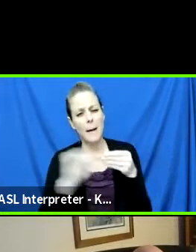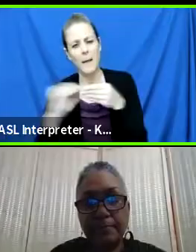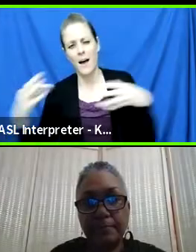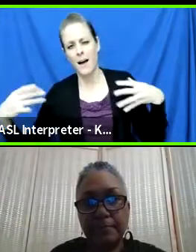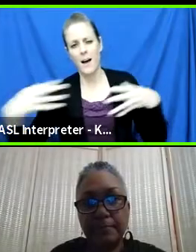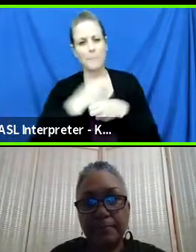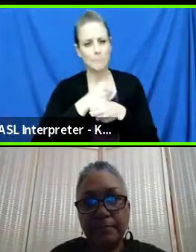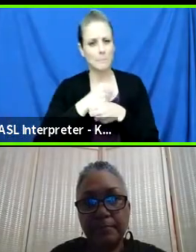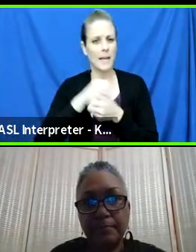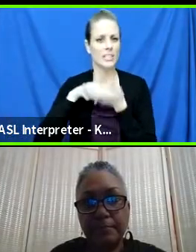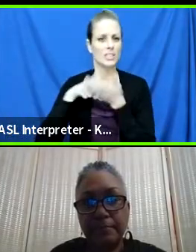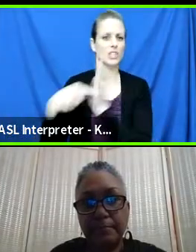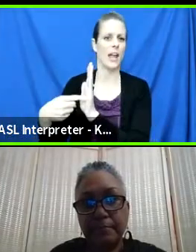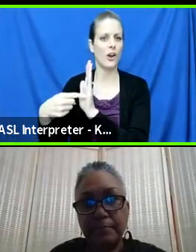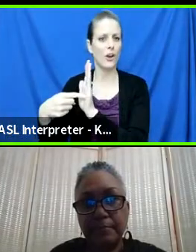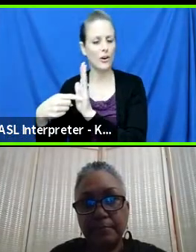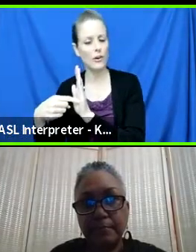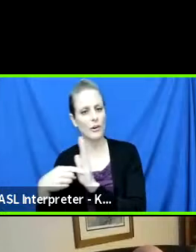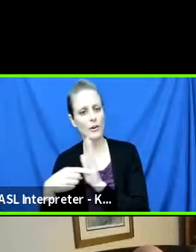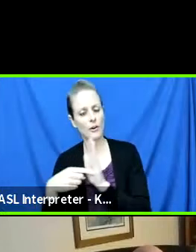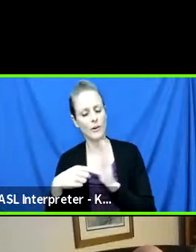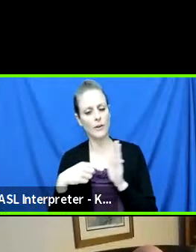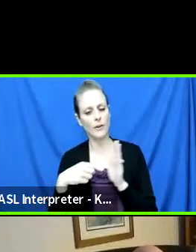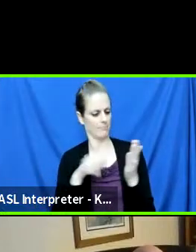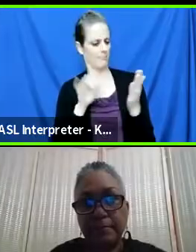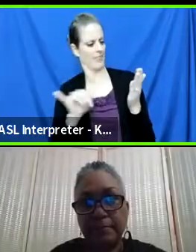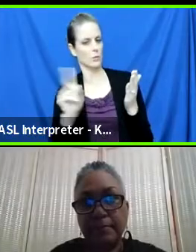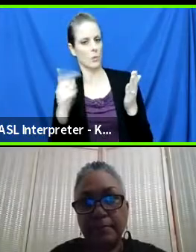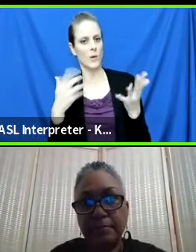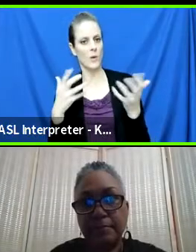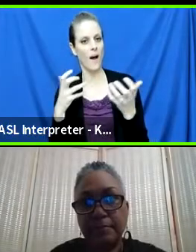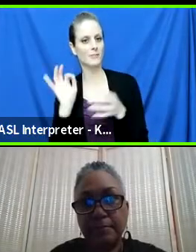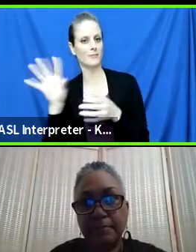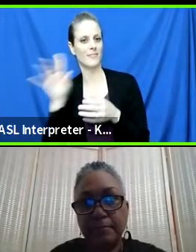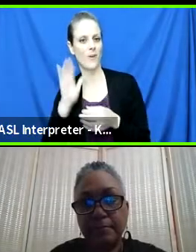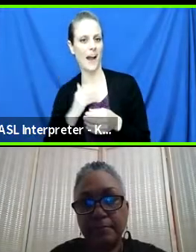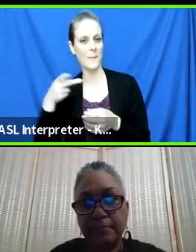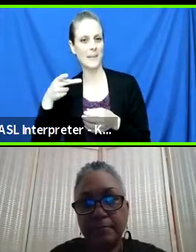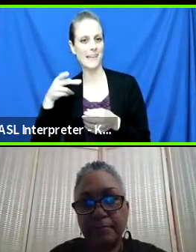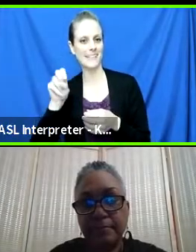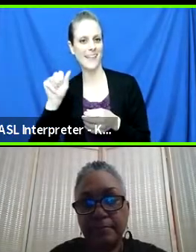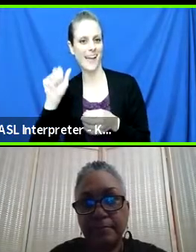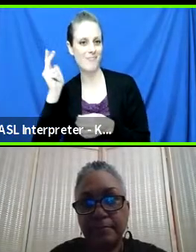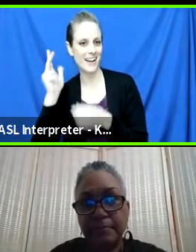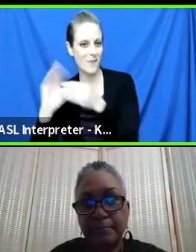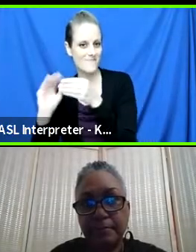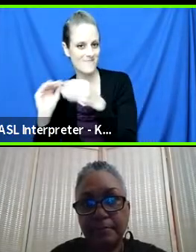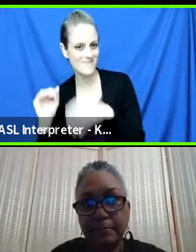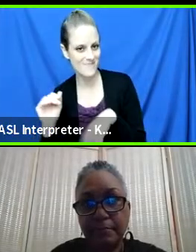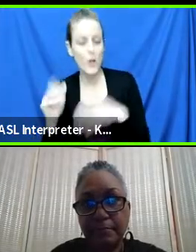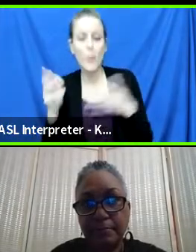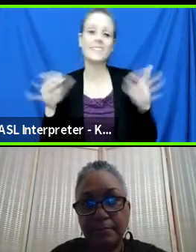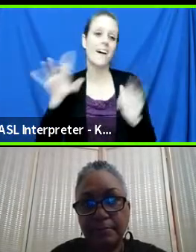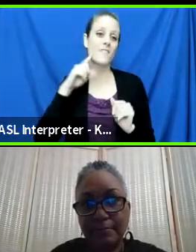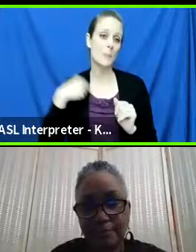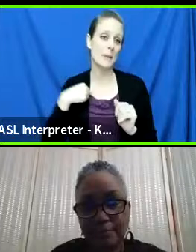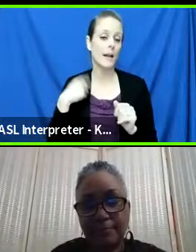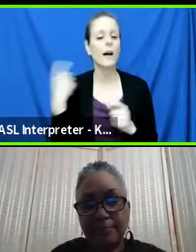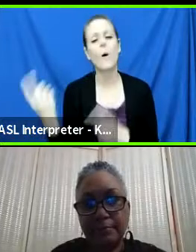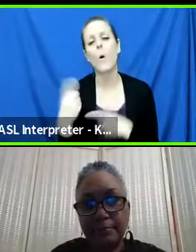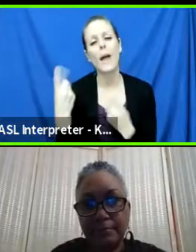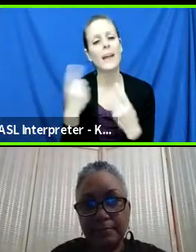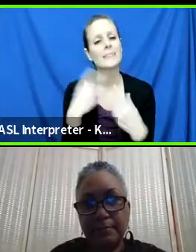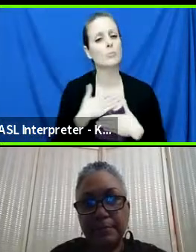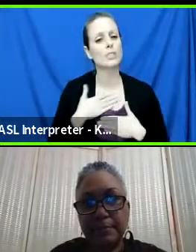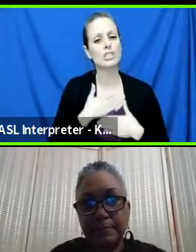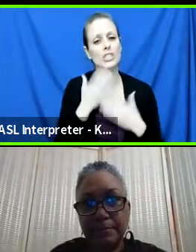sense of where we want to go with the PSA. That's all I have for you guys today. As always, we really appreciate your feedback and input.